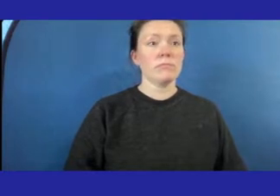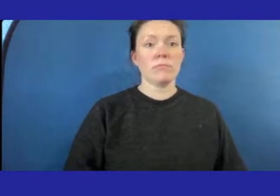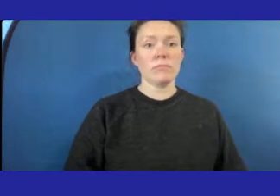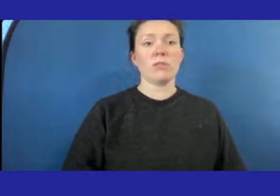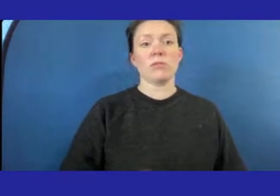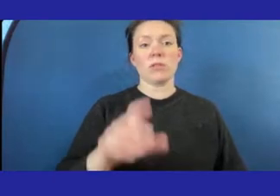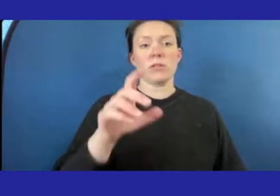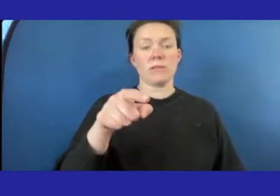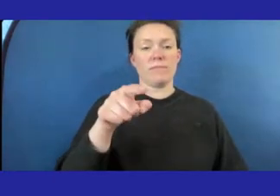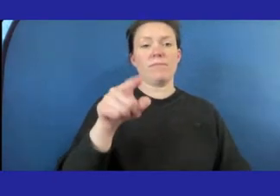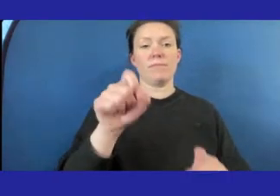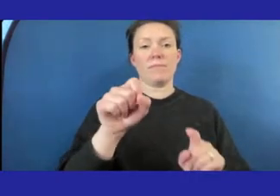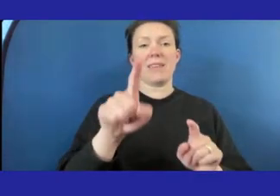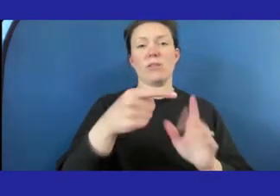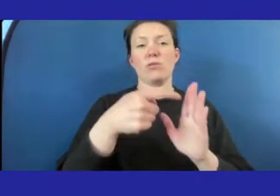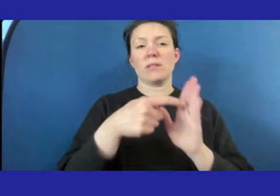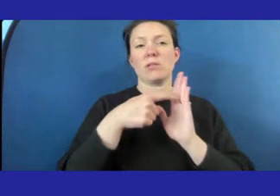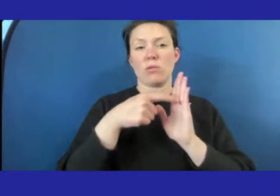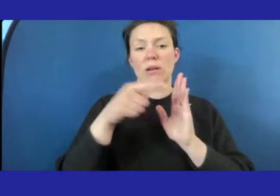Here is the criteria. So